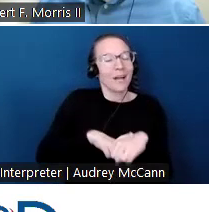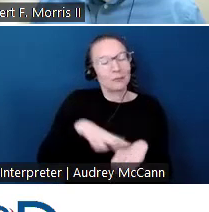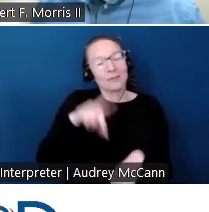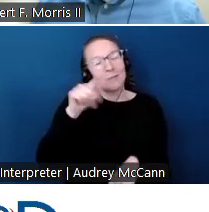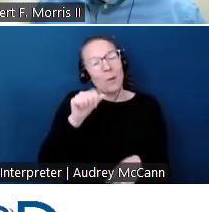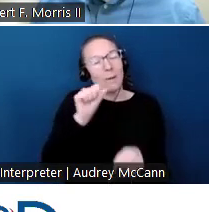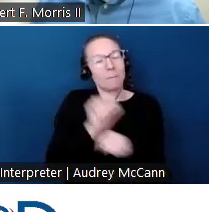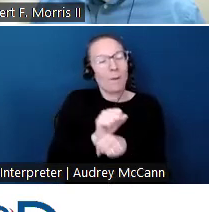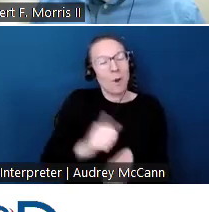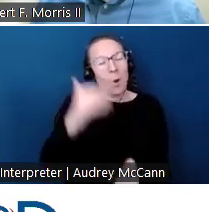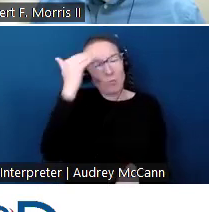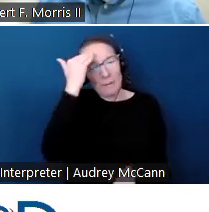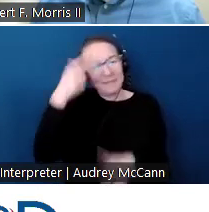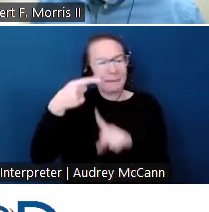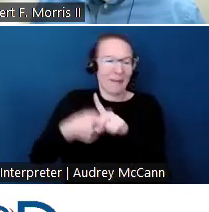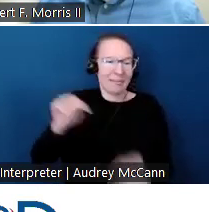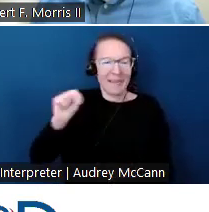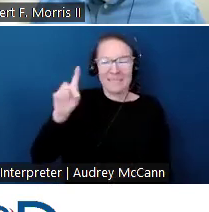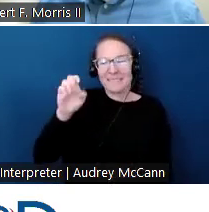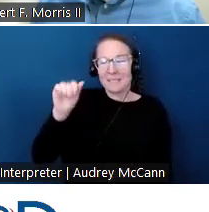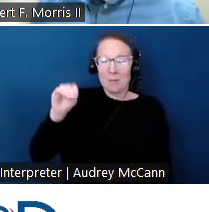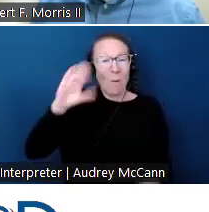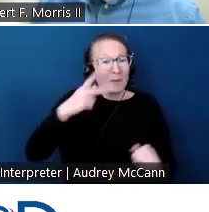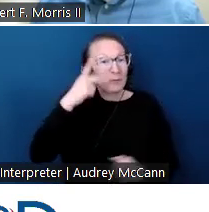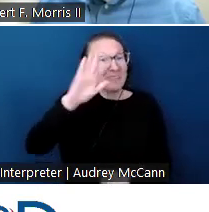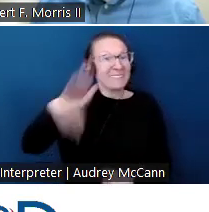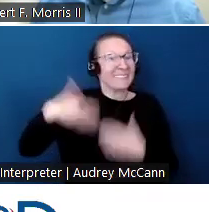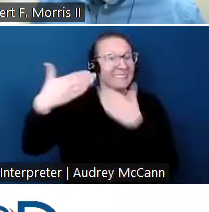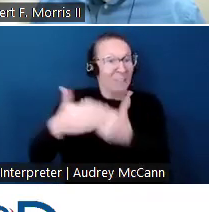Month. And we hope to see you on our next webinar, which will